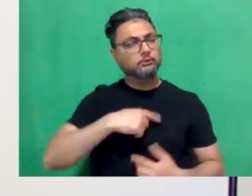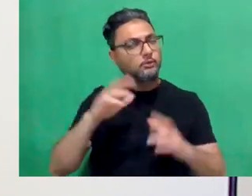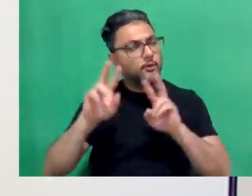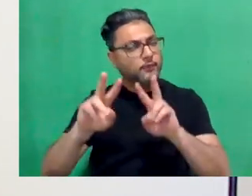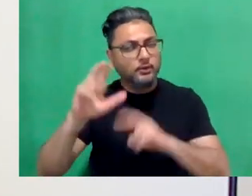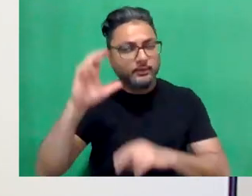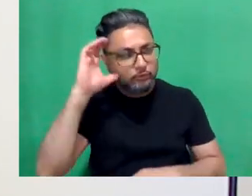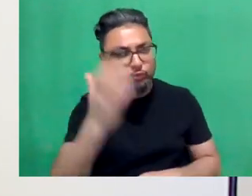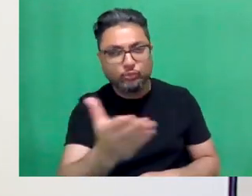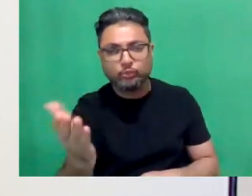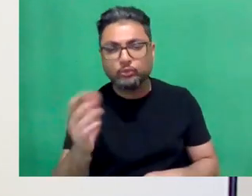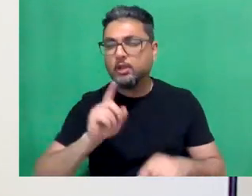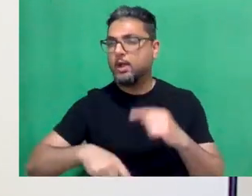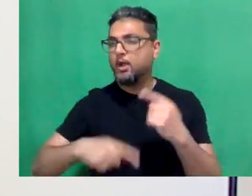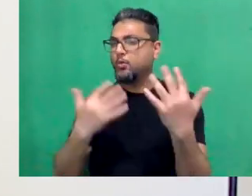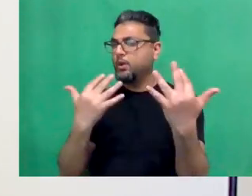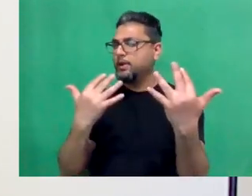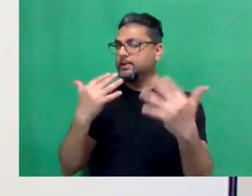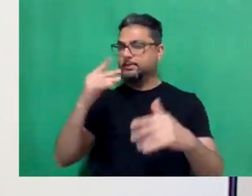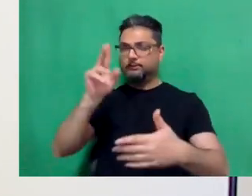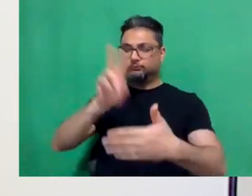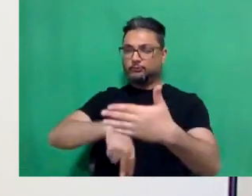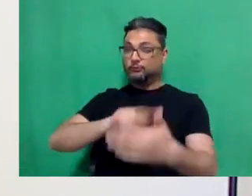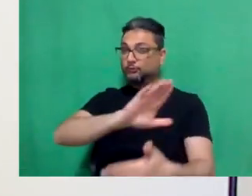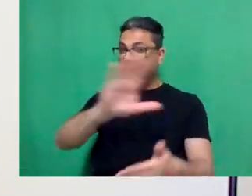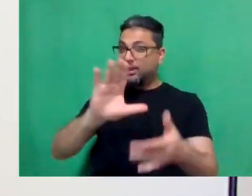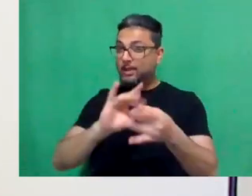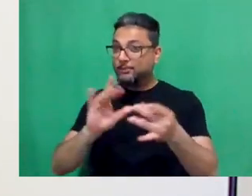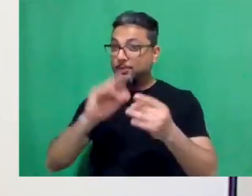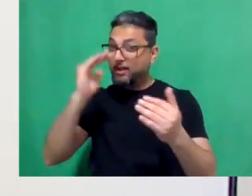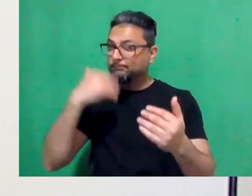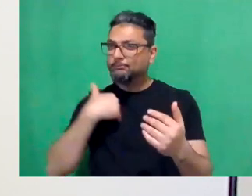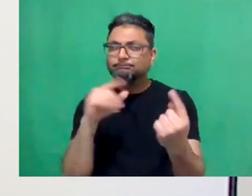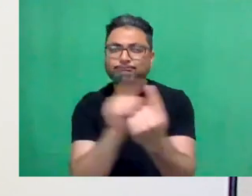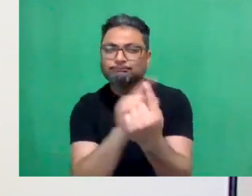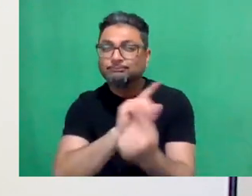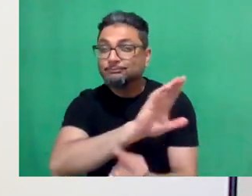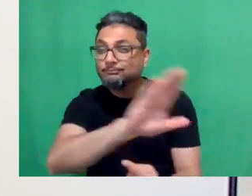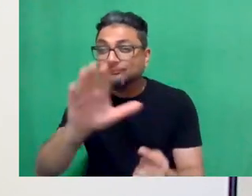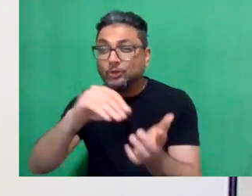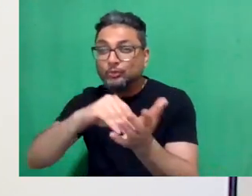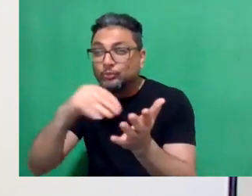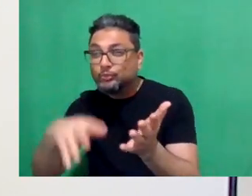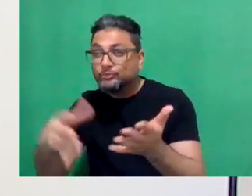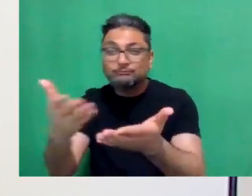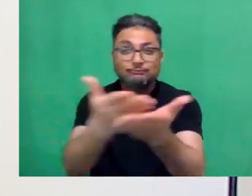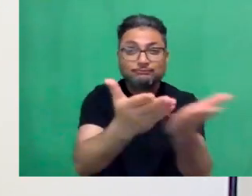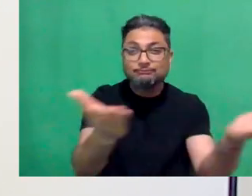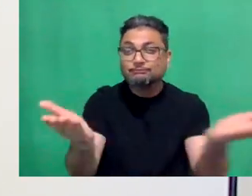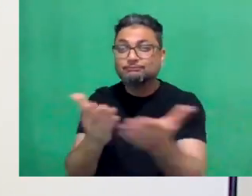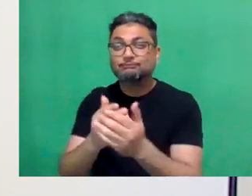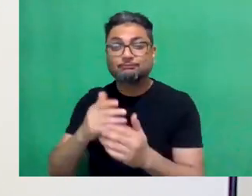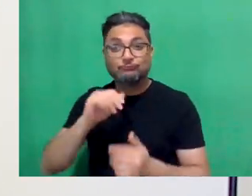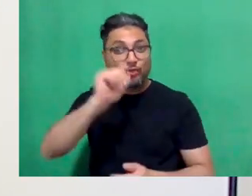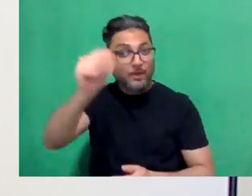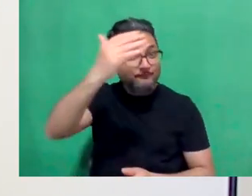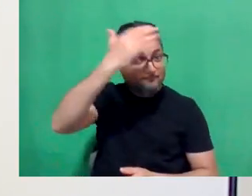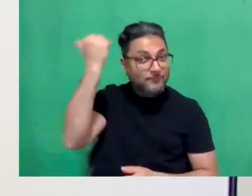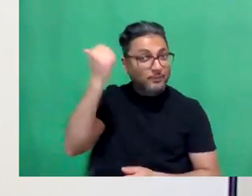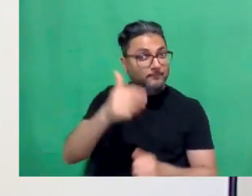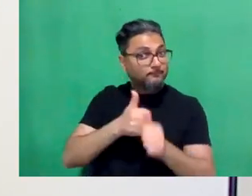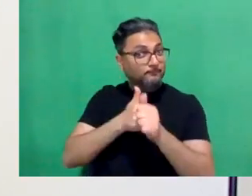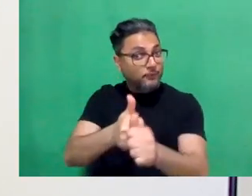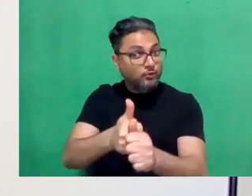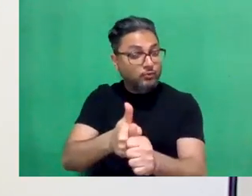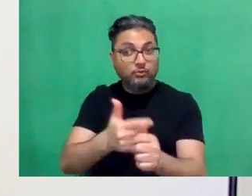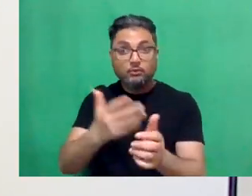hopefully you'll meet some other students in your program. And don't forget, a great way to stay up to date with all that's